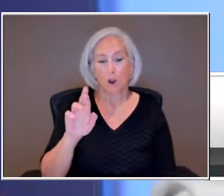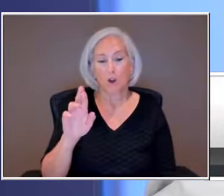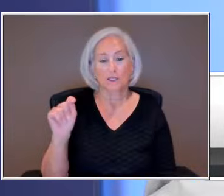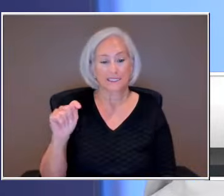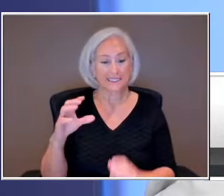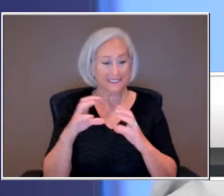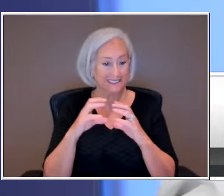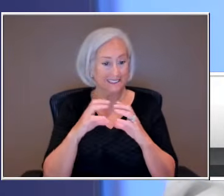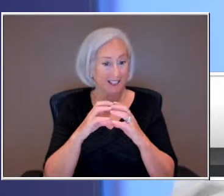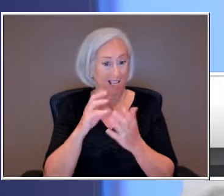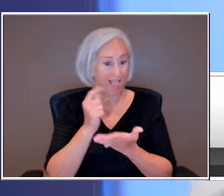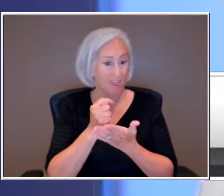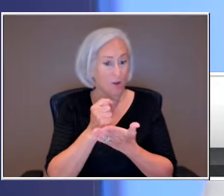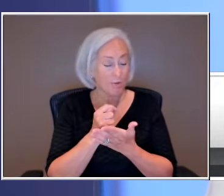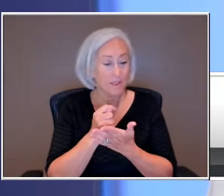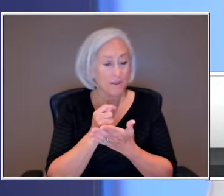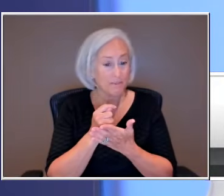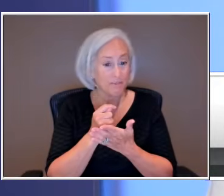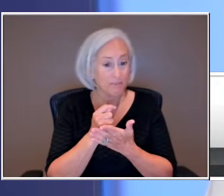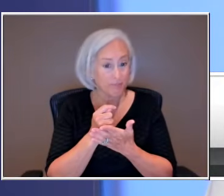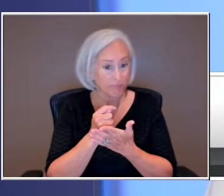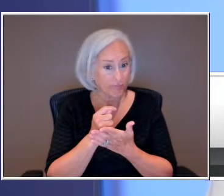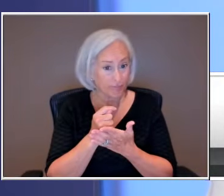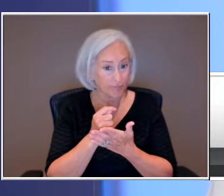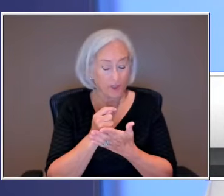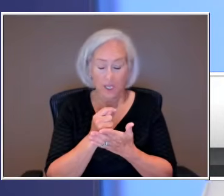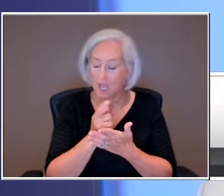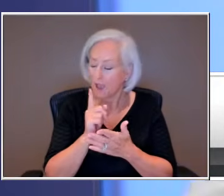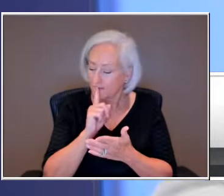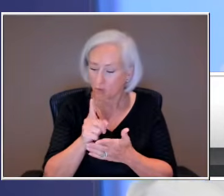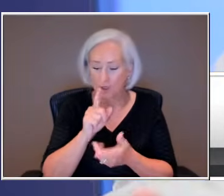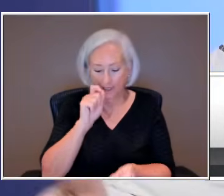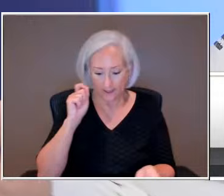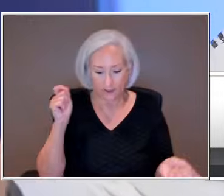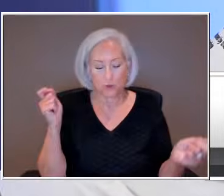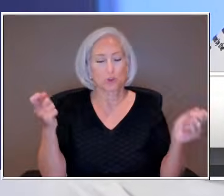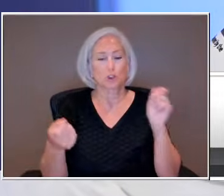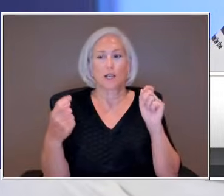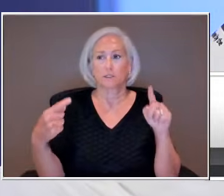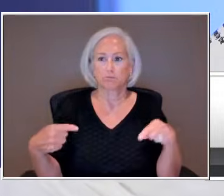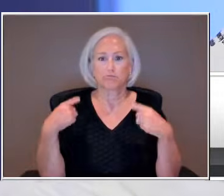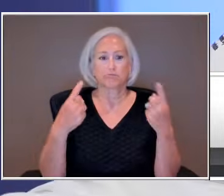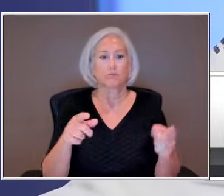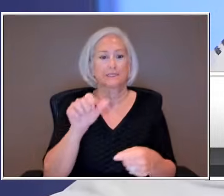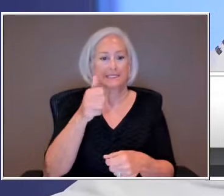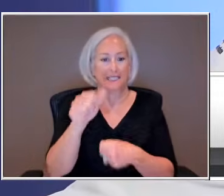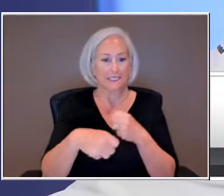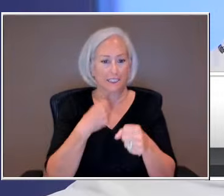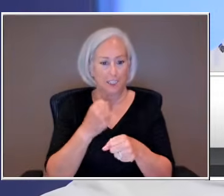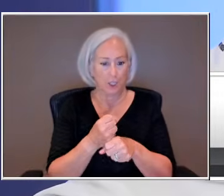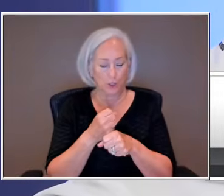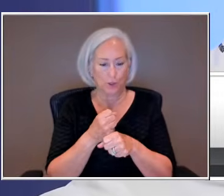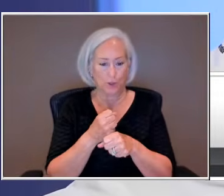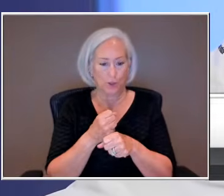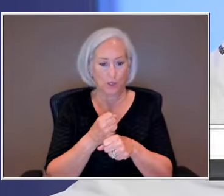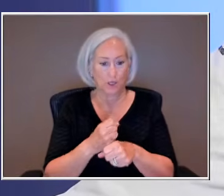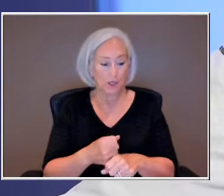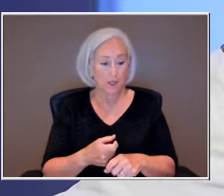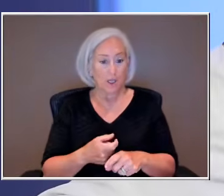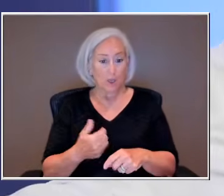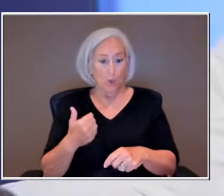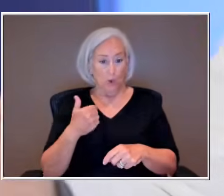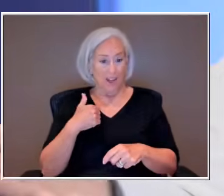about that, like, have evolved a lot, you know, for the last 10 years, you know, and the evolution coming from a very rare cancer called acute